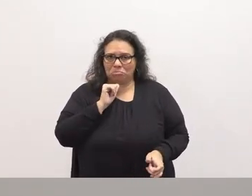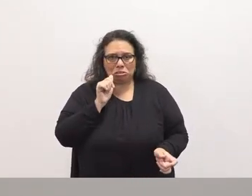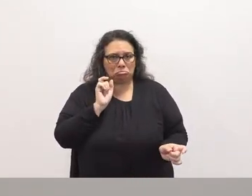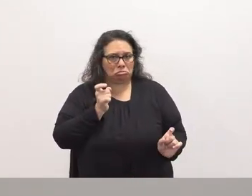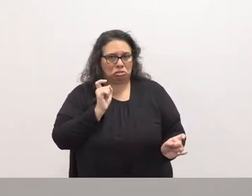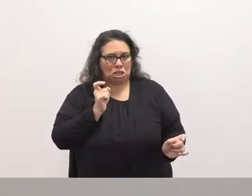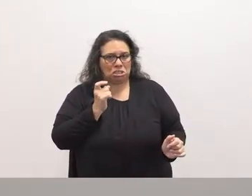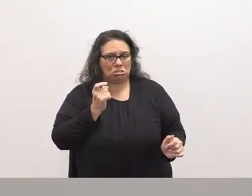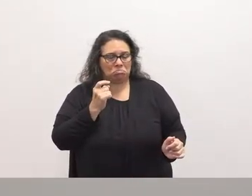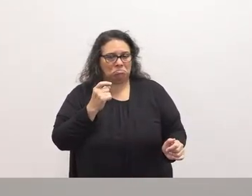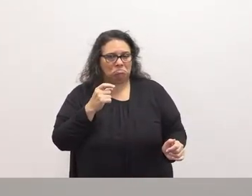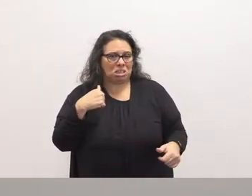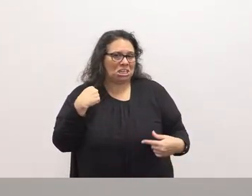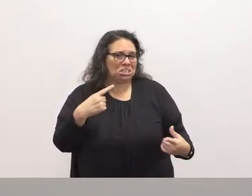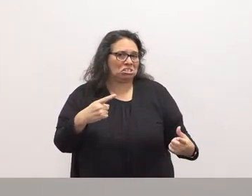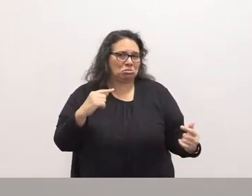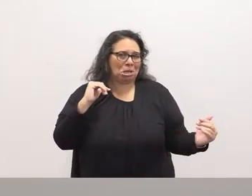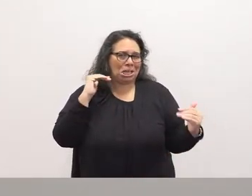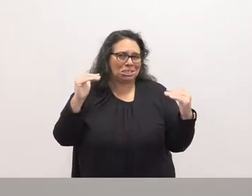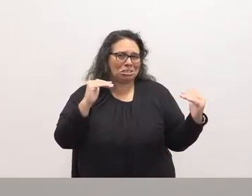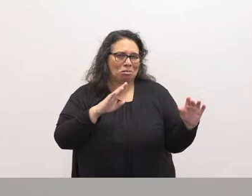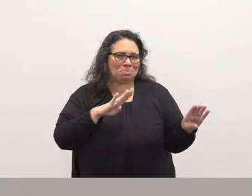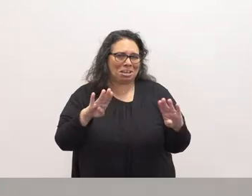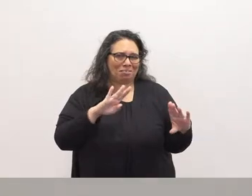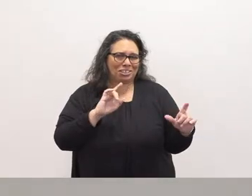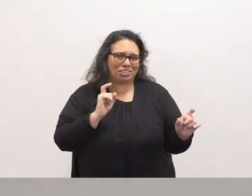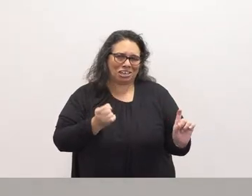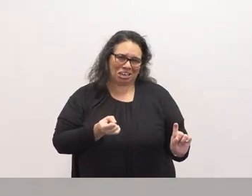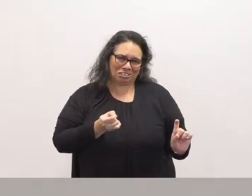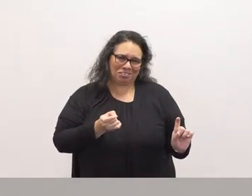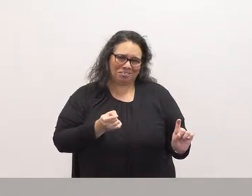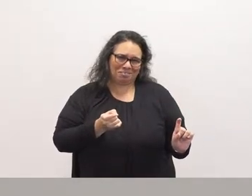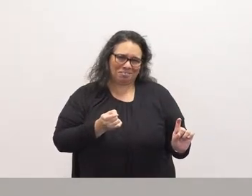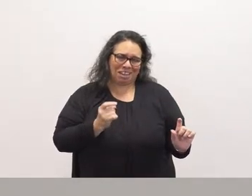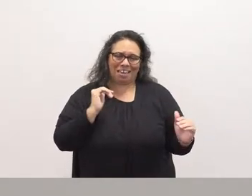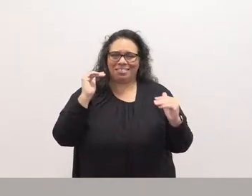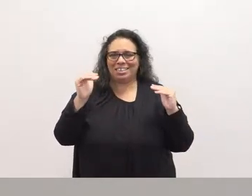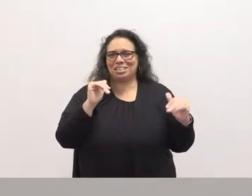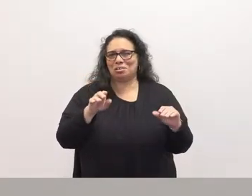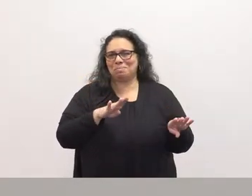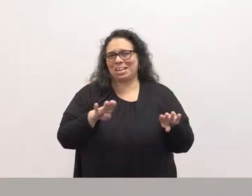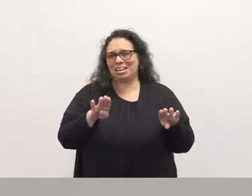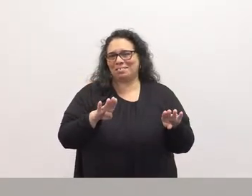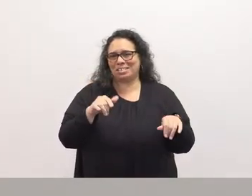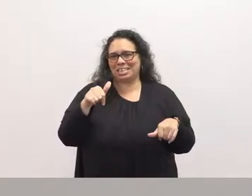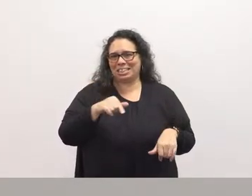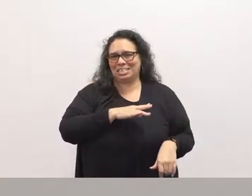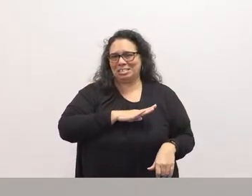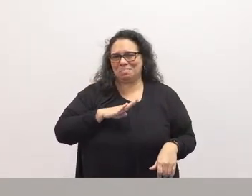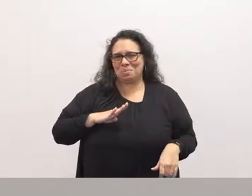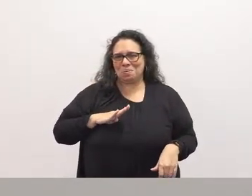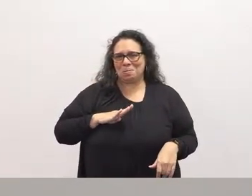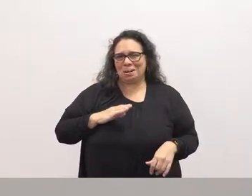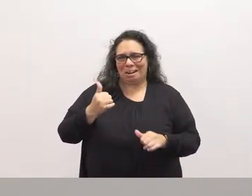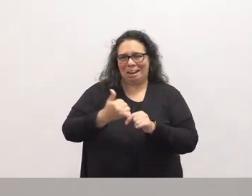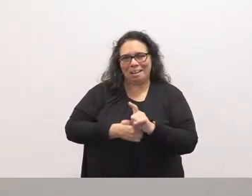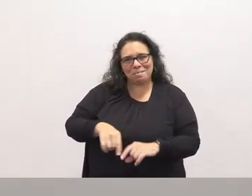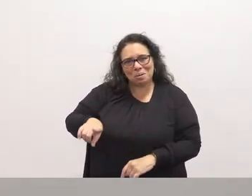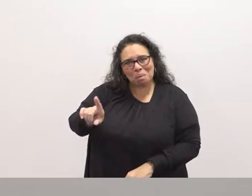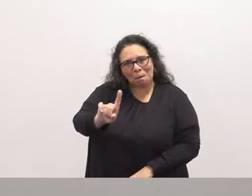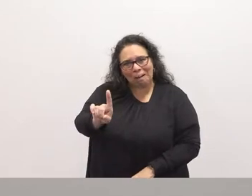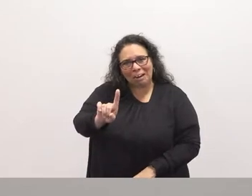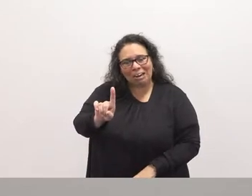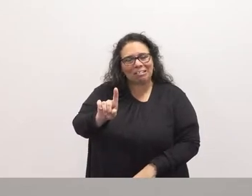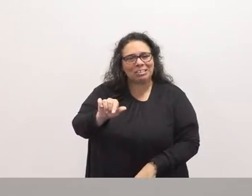until adult behaviors change, and the adult behaviors that we have on this board everywhere else